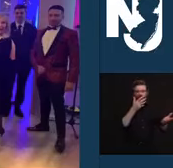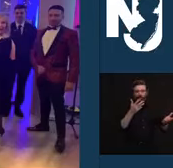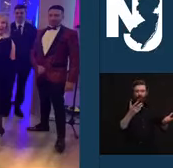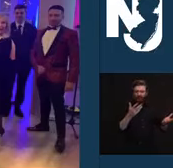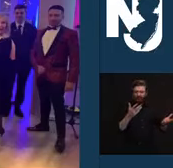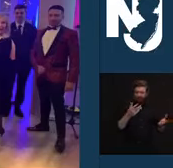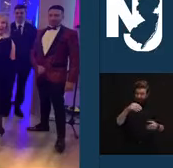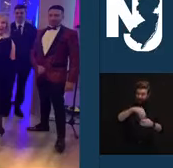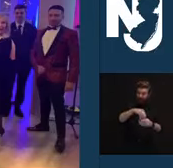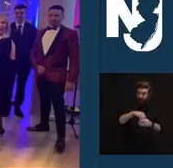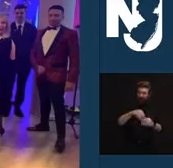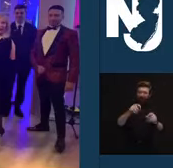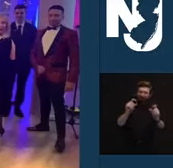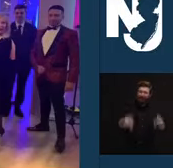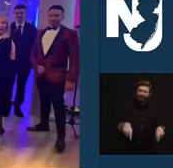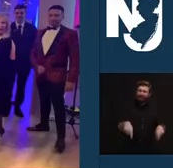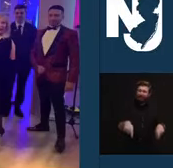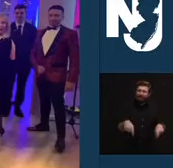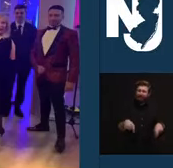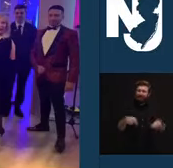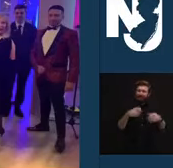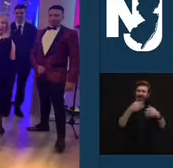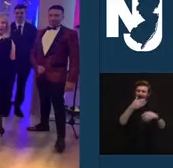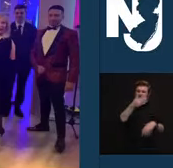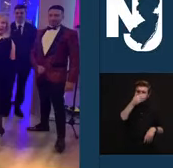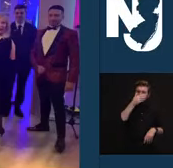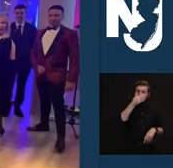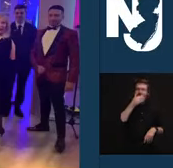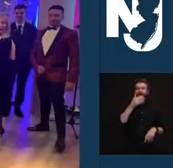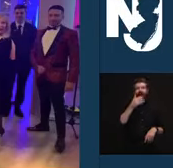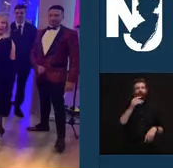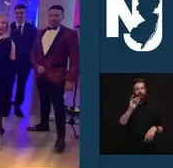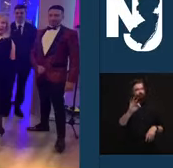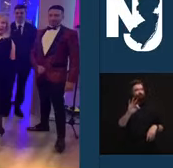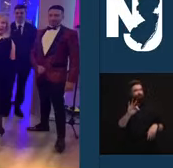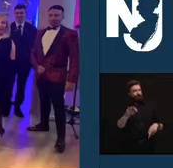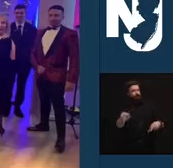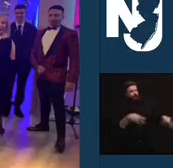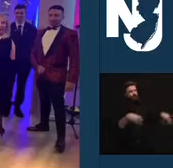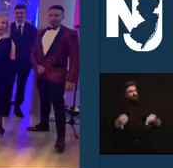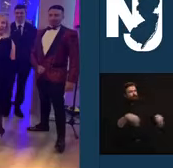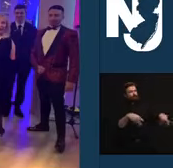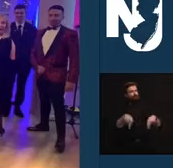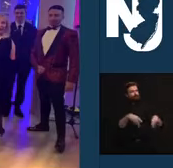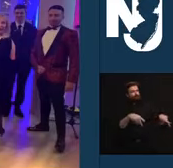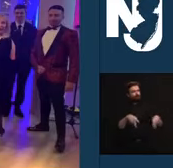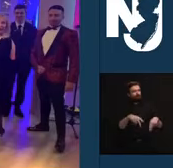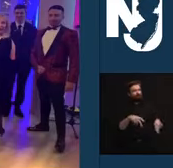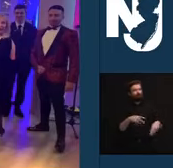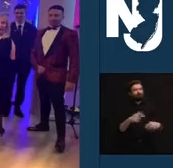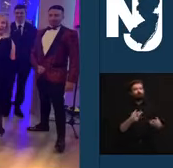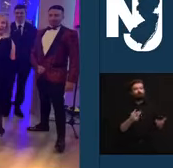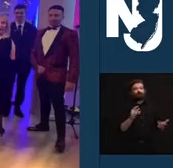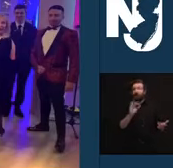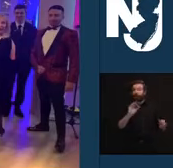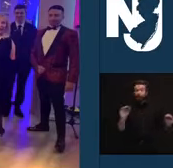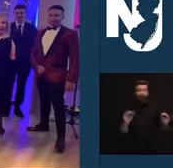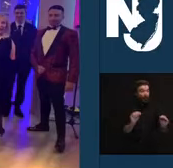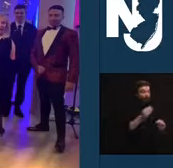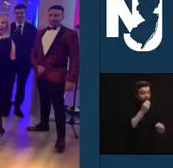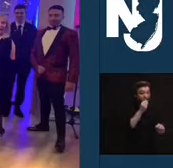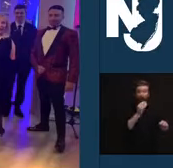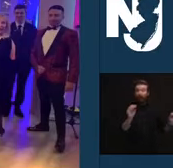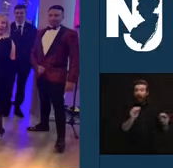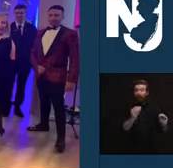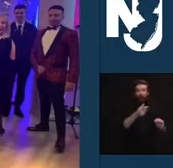at organized gatherings when individuals are not eating or drinking. It is beyond the pale